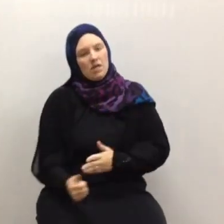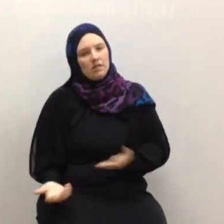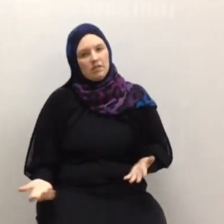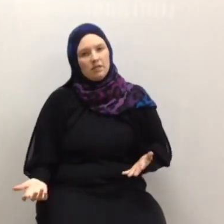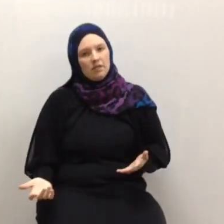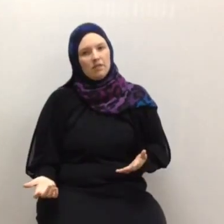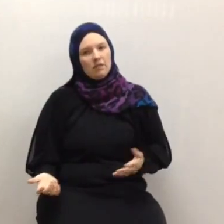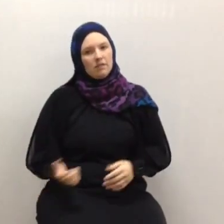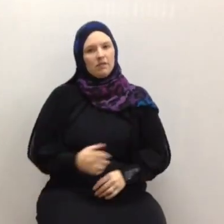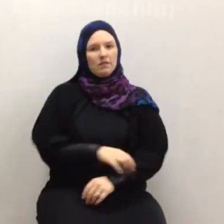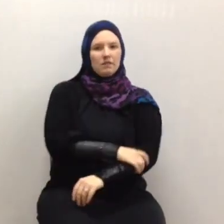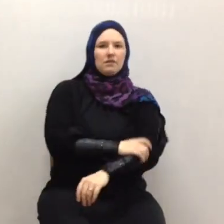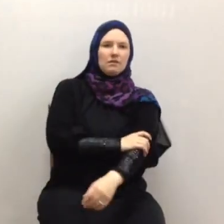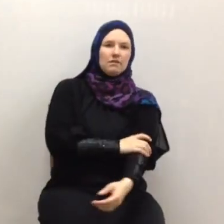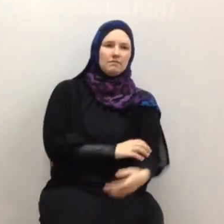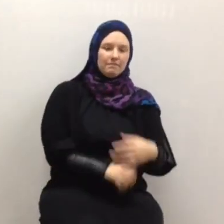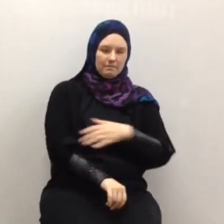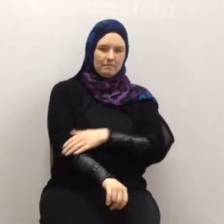follows.